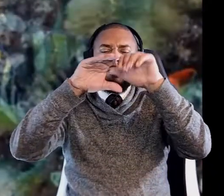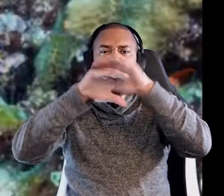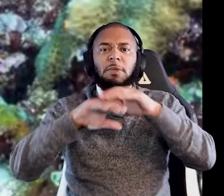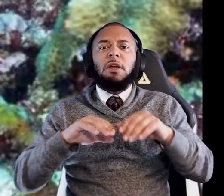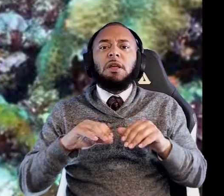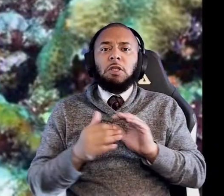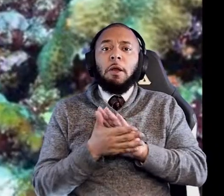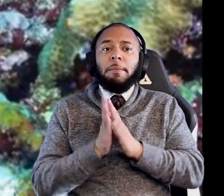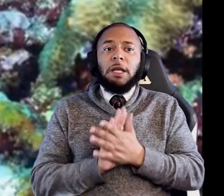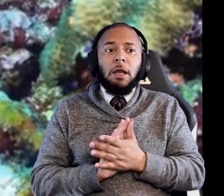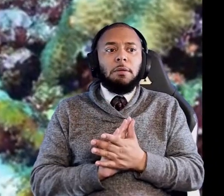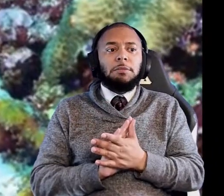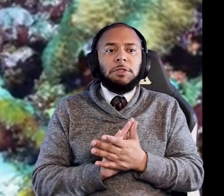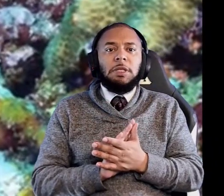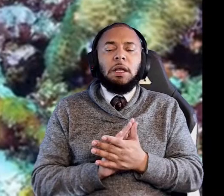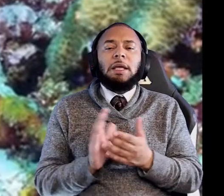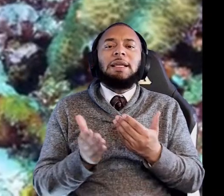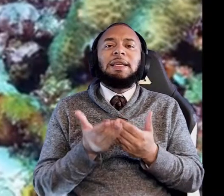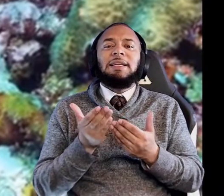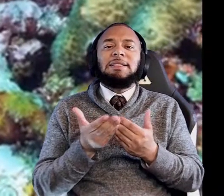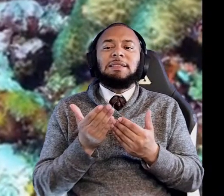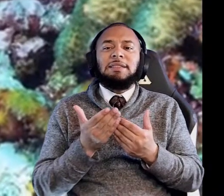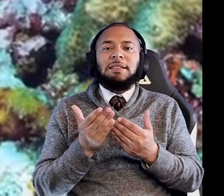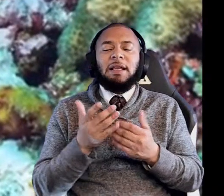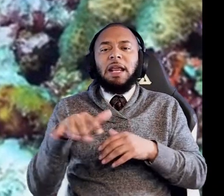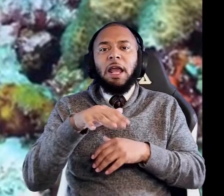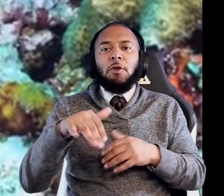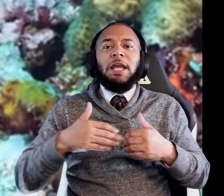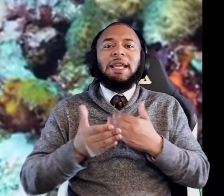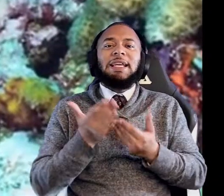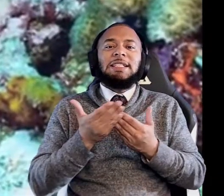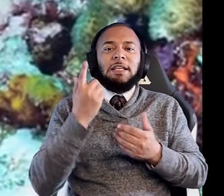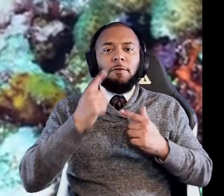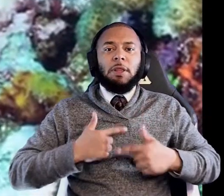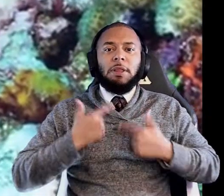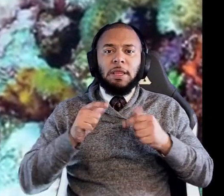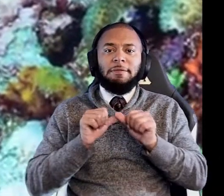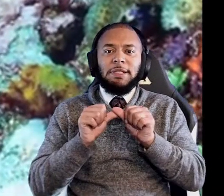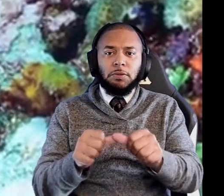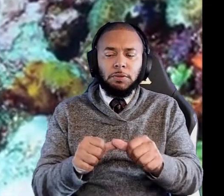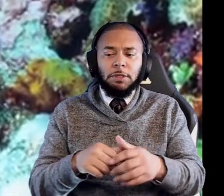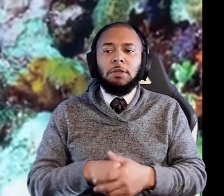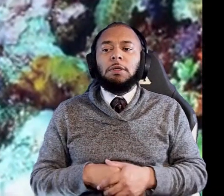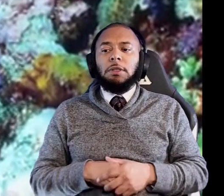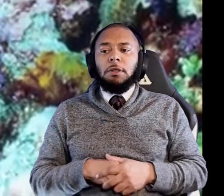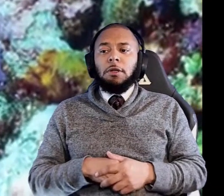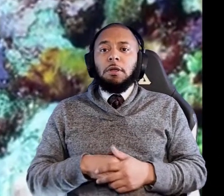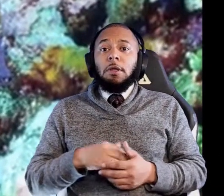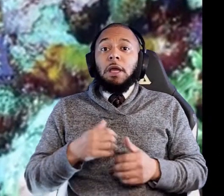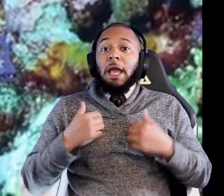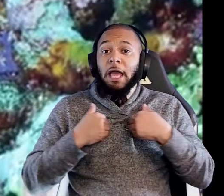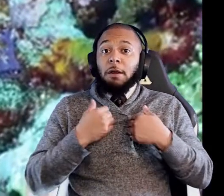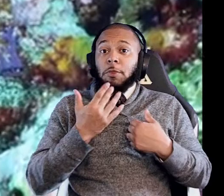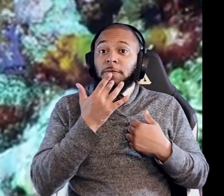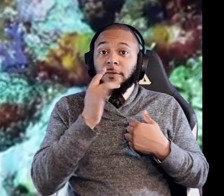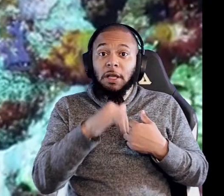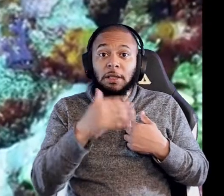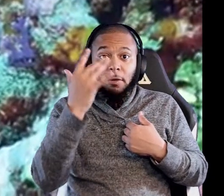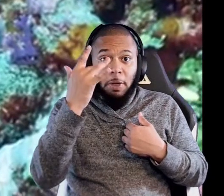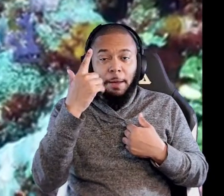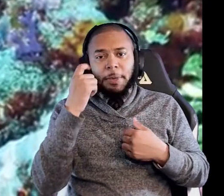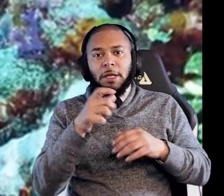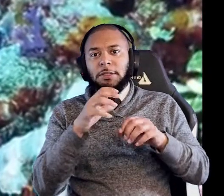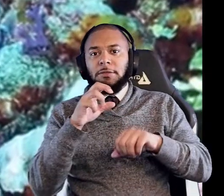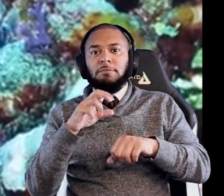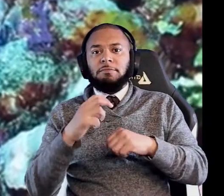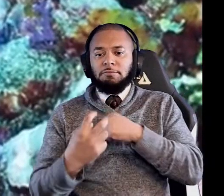highly productive environment. A lot of animals like to live in coral reefs because it provides protection. And of course, if there's animals